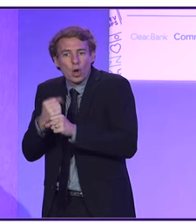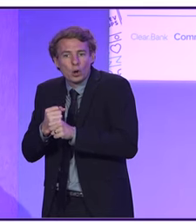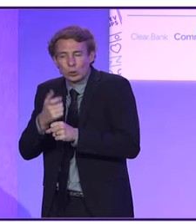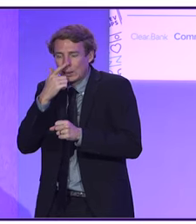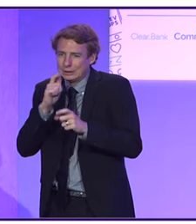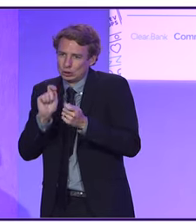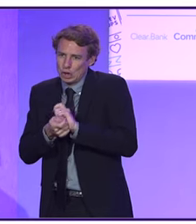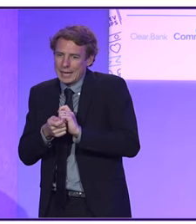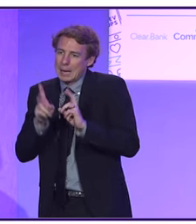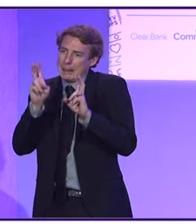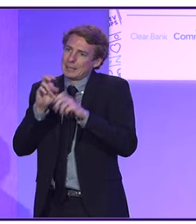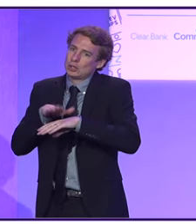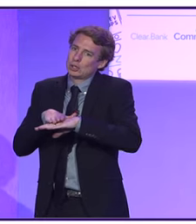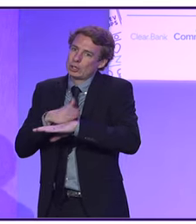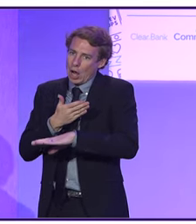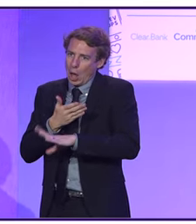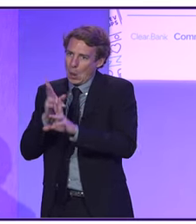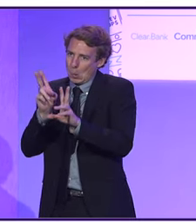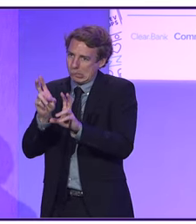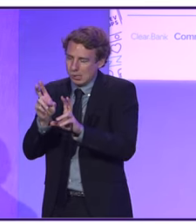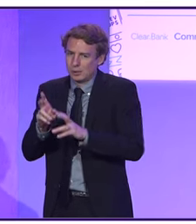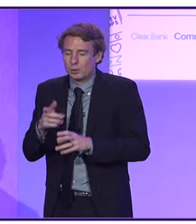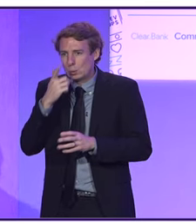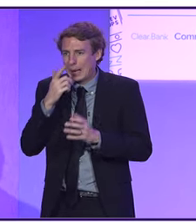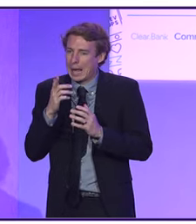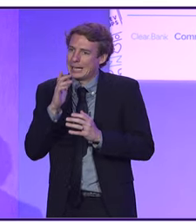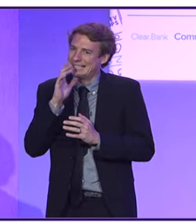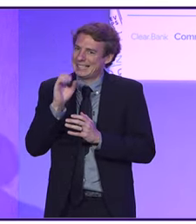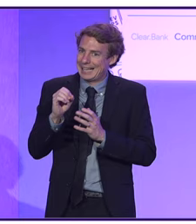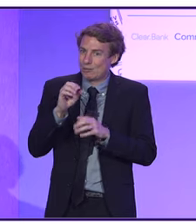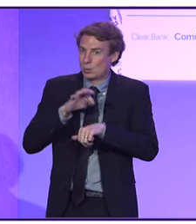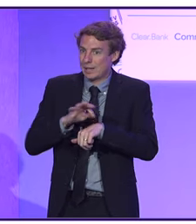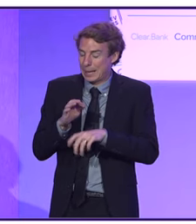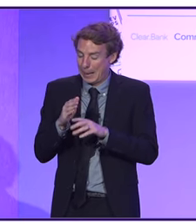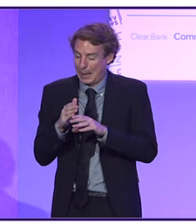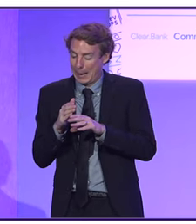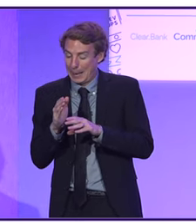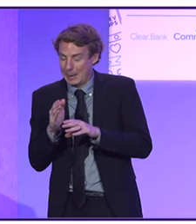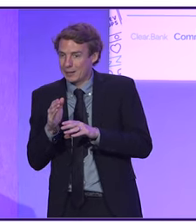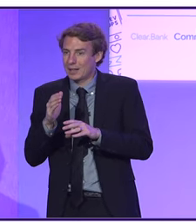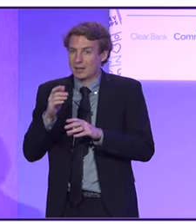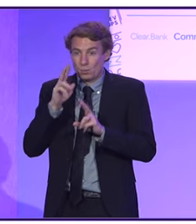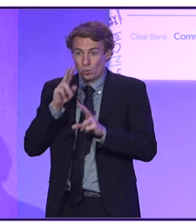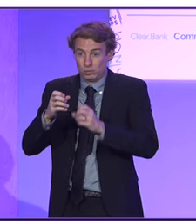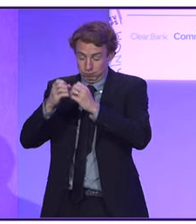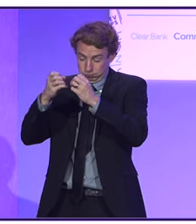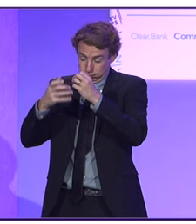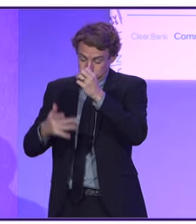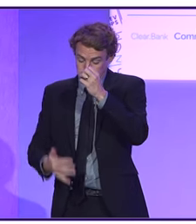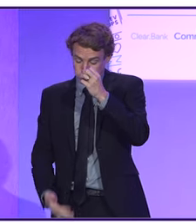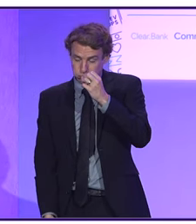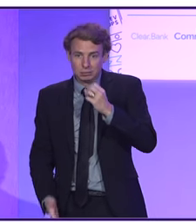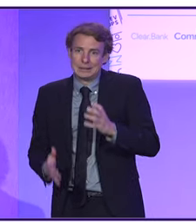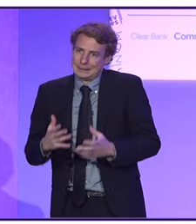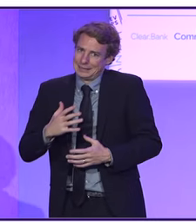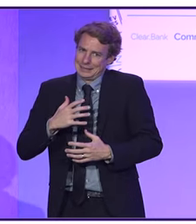to anything more than 0 seconds and just watch like a massive turmoil of things. It's a risky move, so it's not for the faint-hearted,